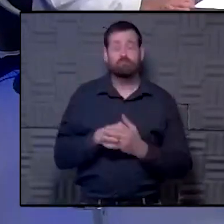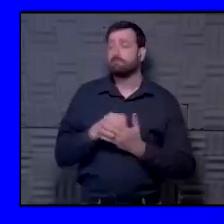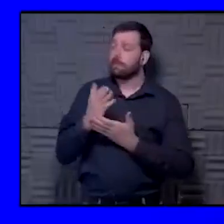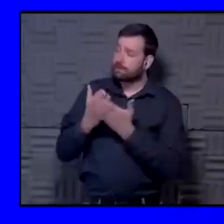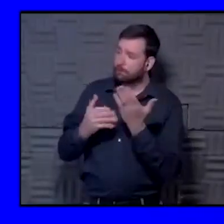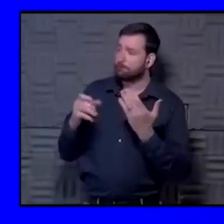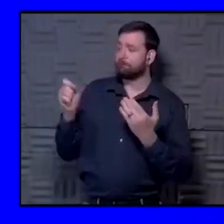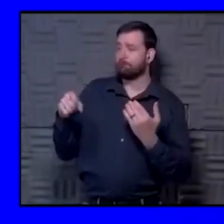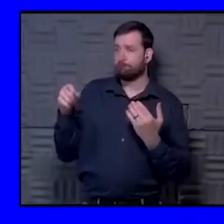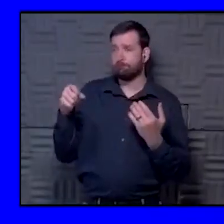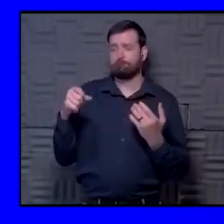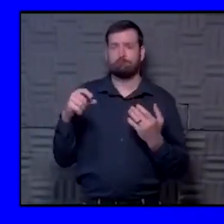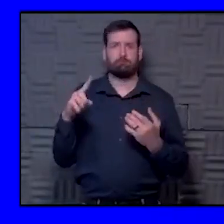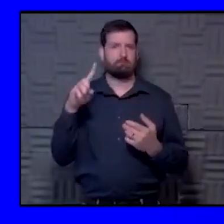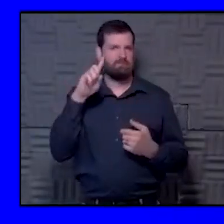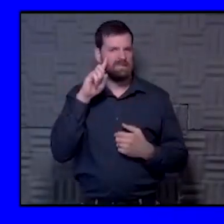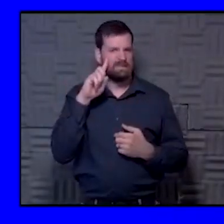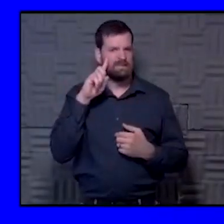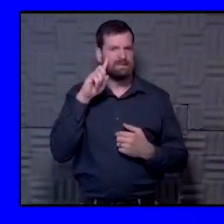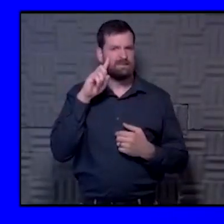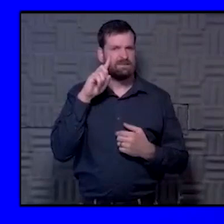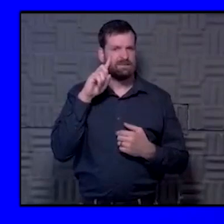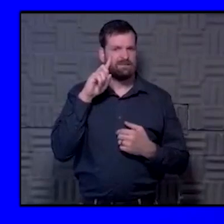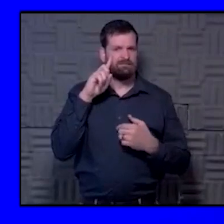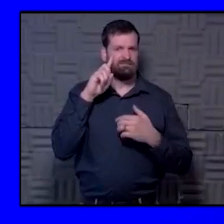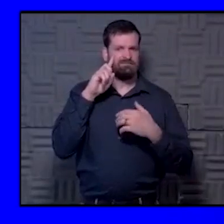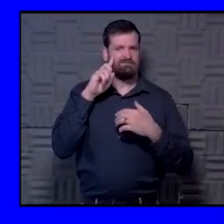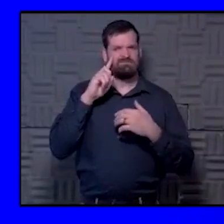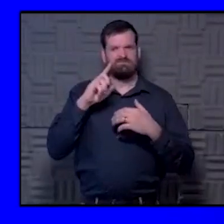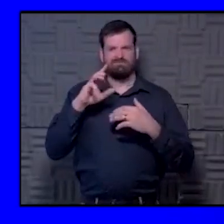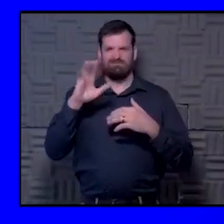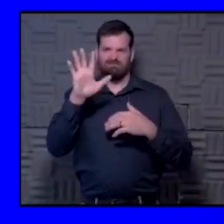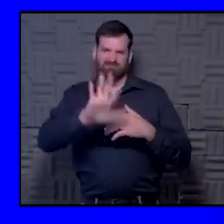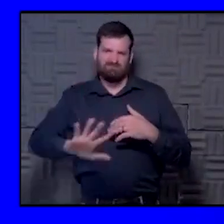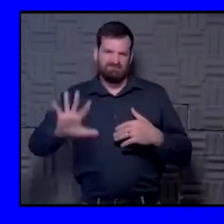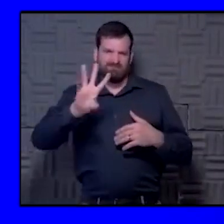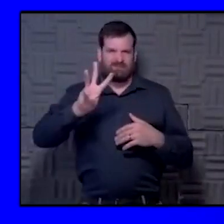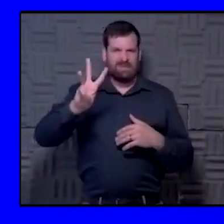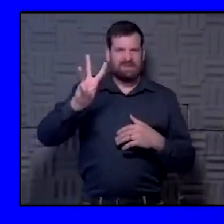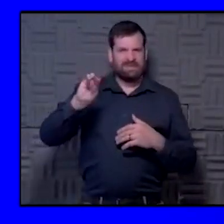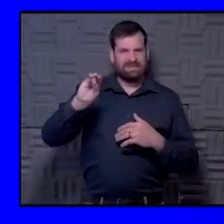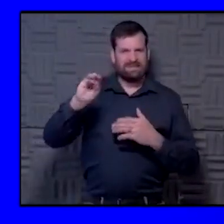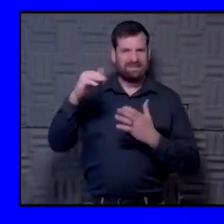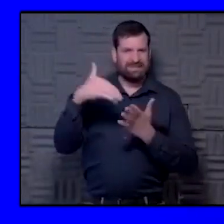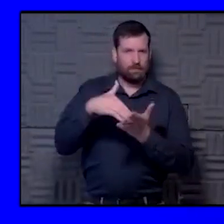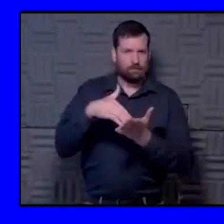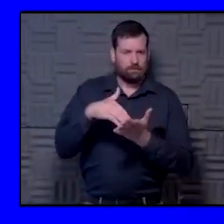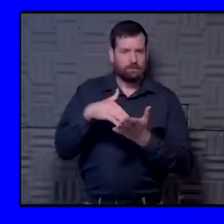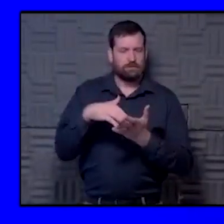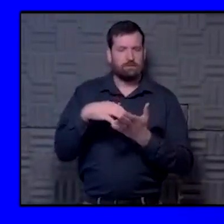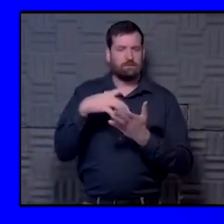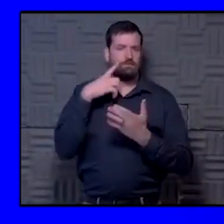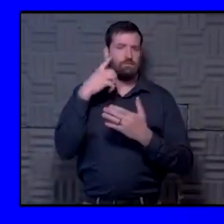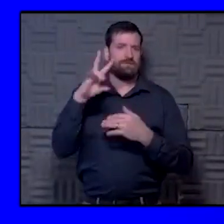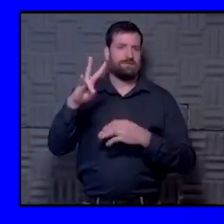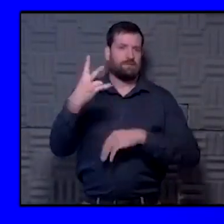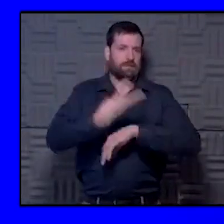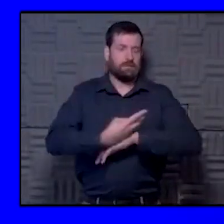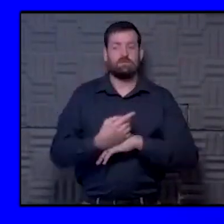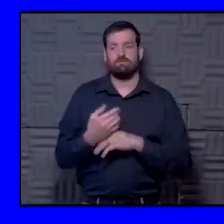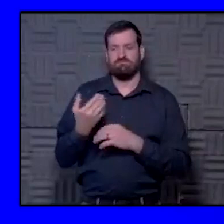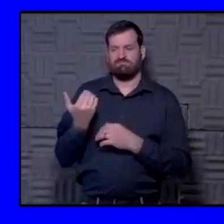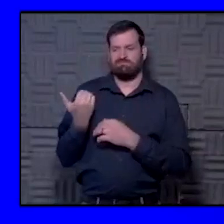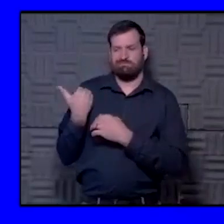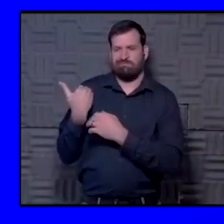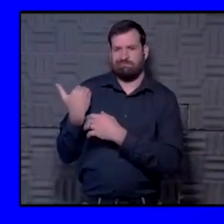news. It has gone to, I think it was, mid to low 60,000 running 7-day average. It was about, I think, 71,000 a few